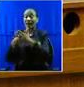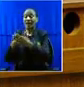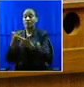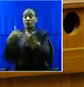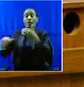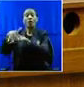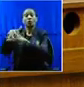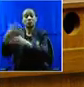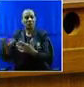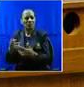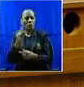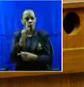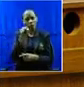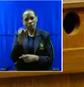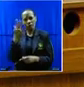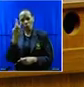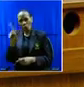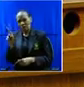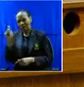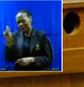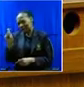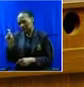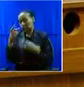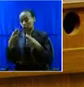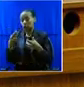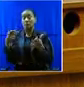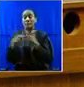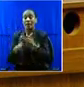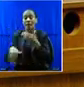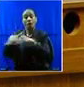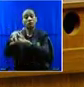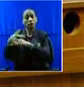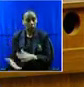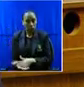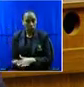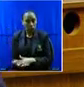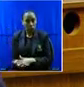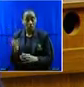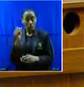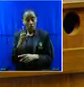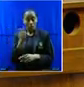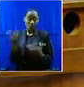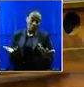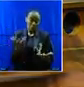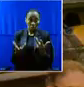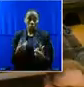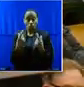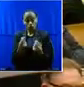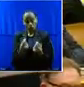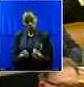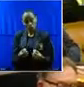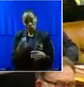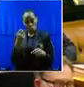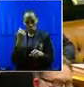trillion rand of goods, excluding oil, every year. If we were to manufacture